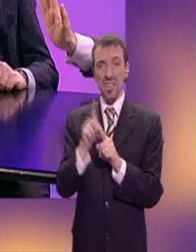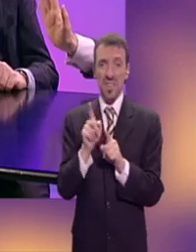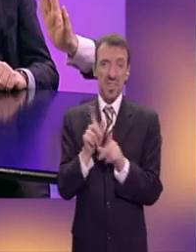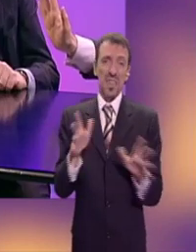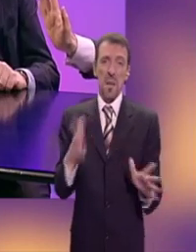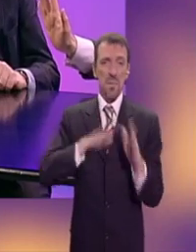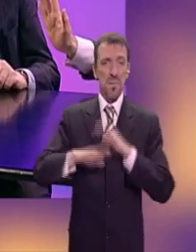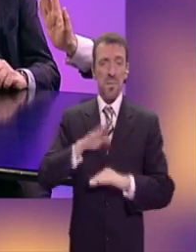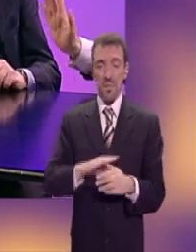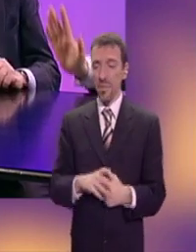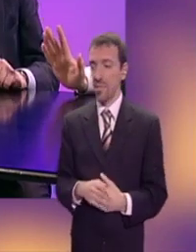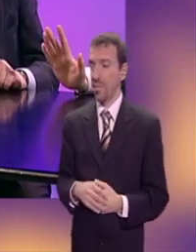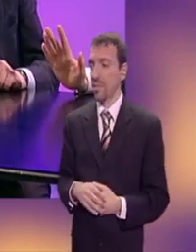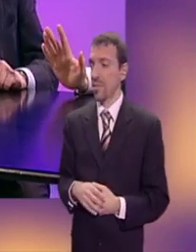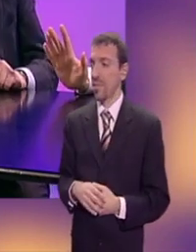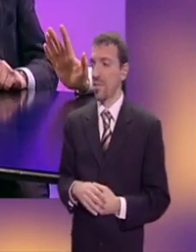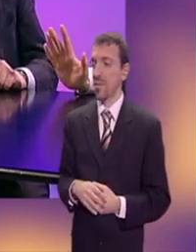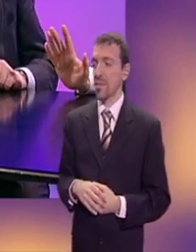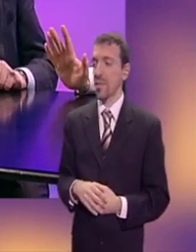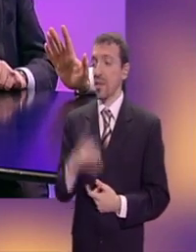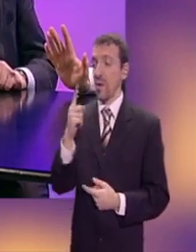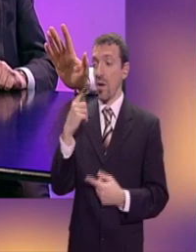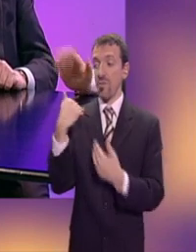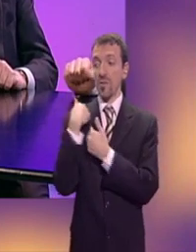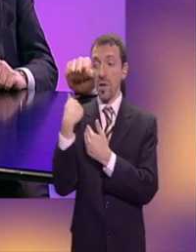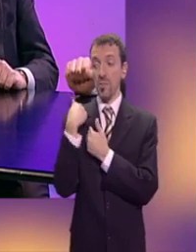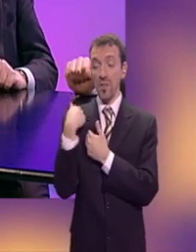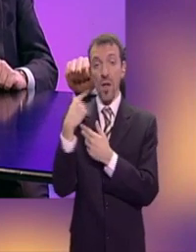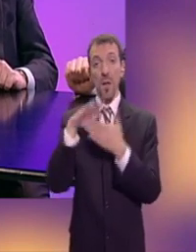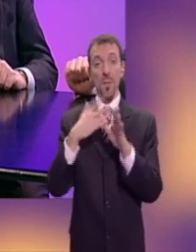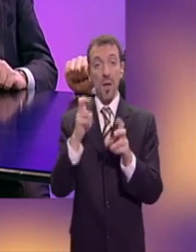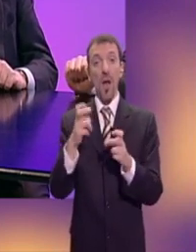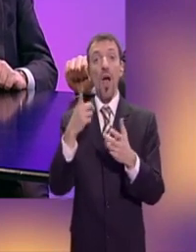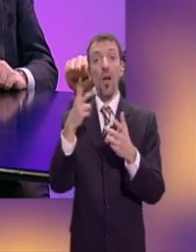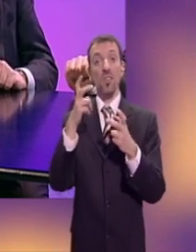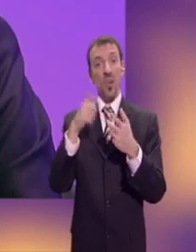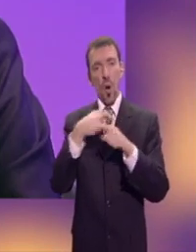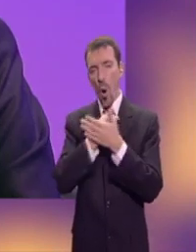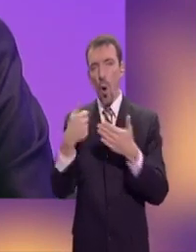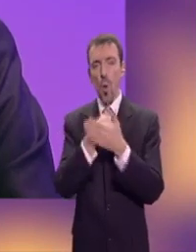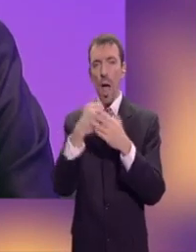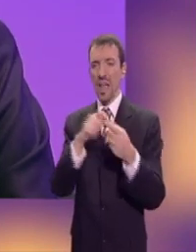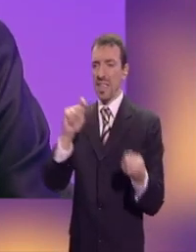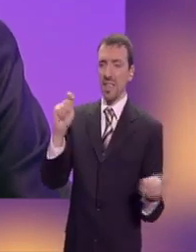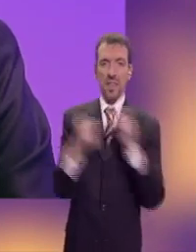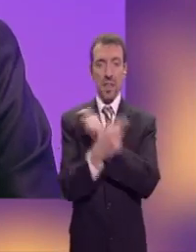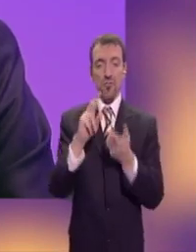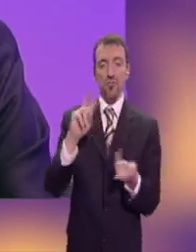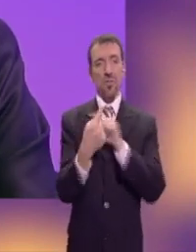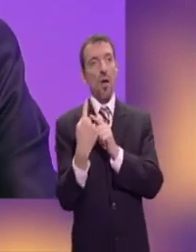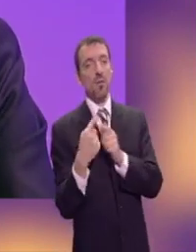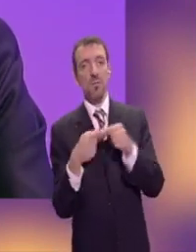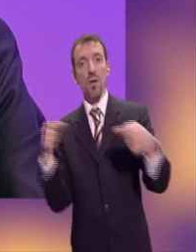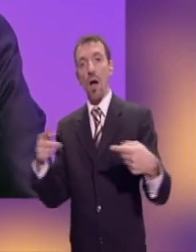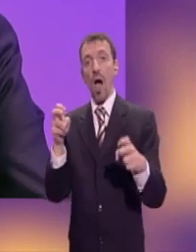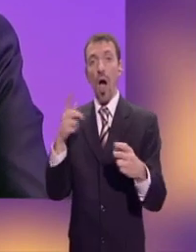some responsibility for that. You have some responsibility for that because it's the pendulum swinging in the opposite direction. Whenever one says to the Prime Minister or